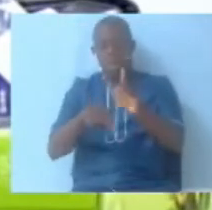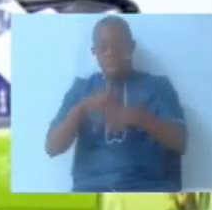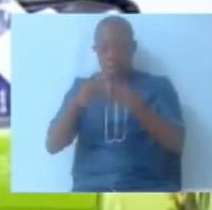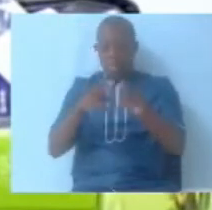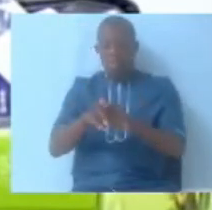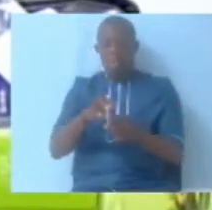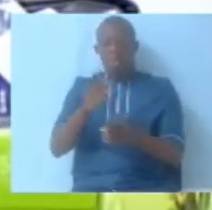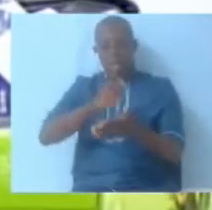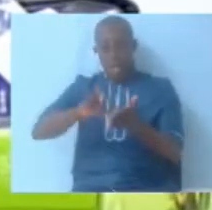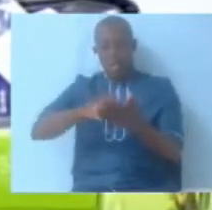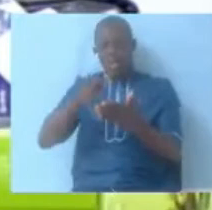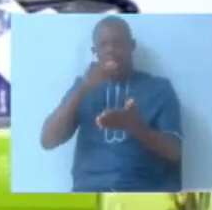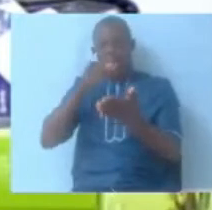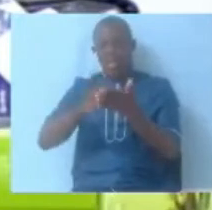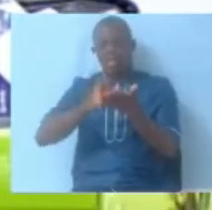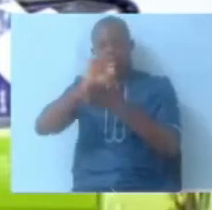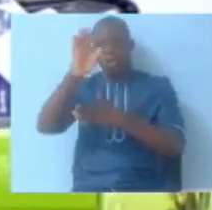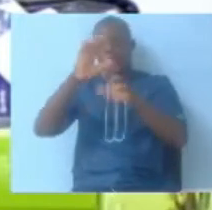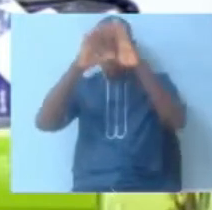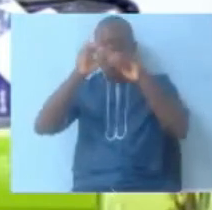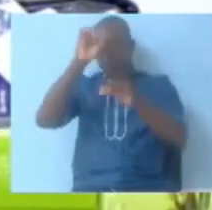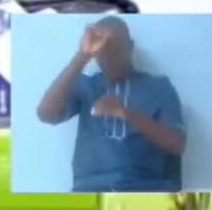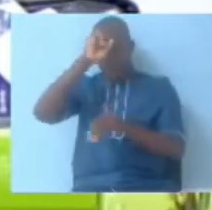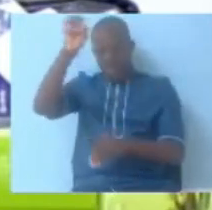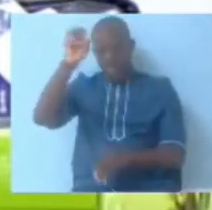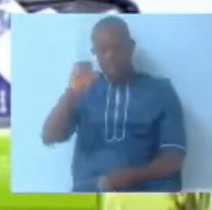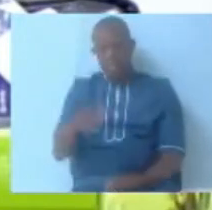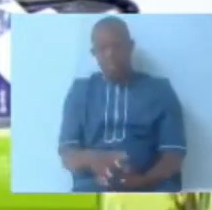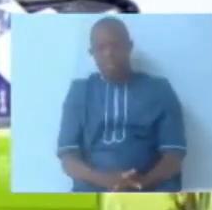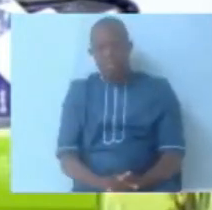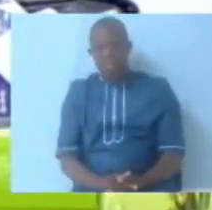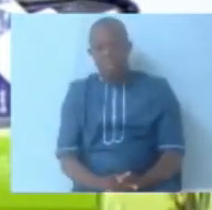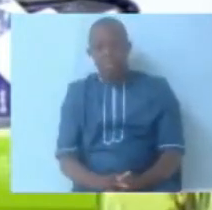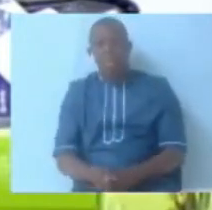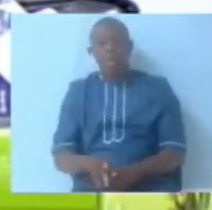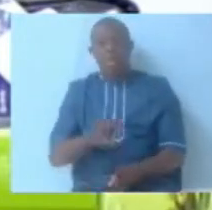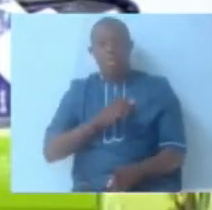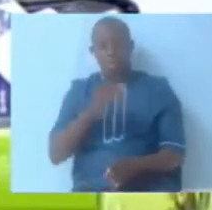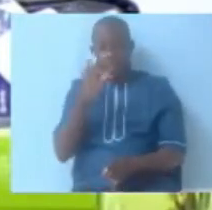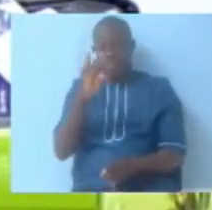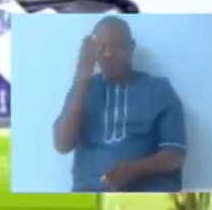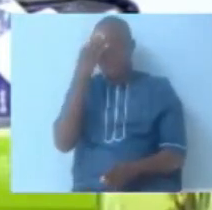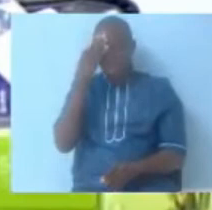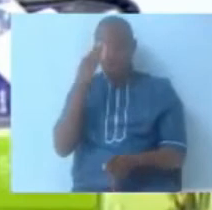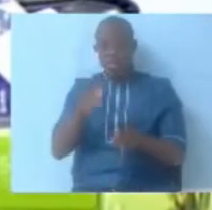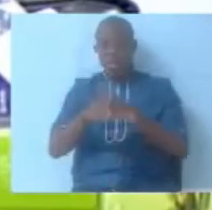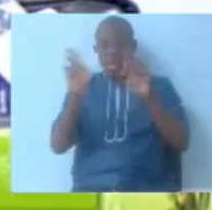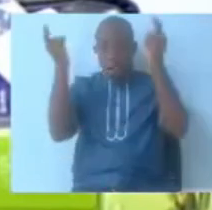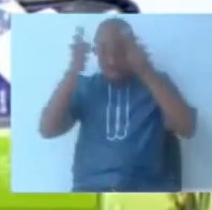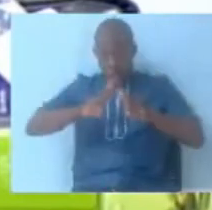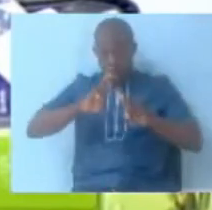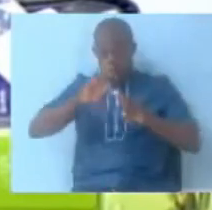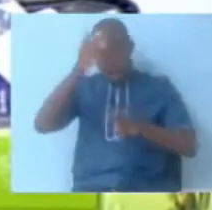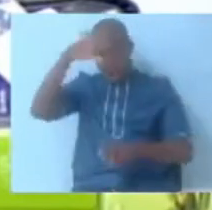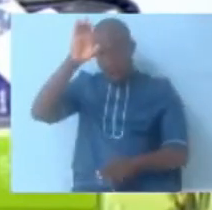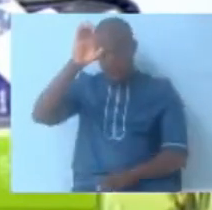president, because as far as they were concerned, Judicial Service Commission was not involved in it at all. Kato ate Mr. Algali atele